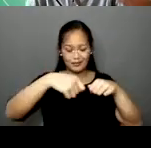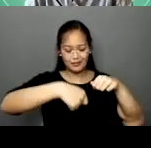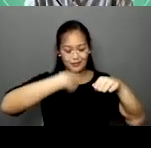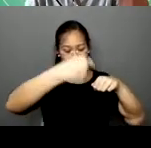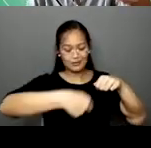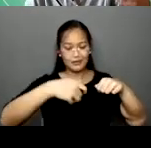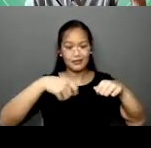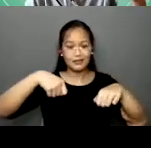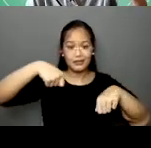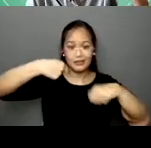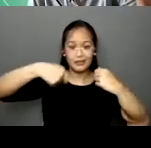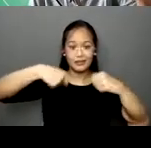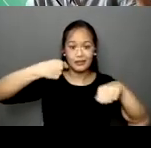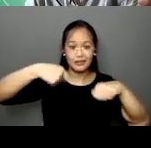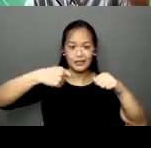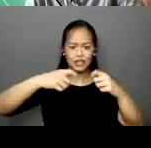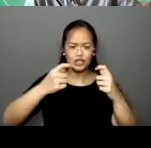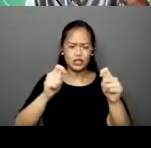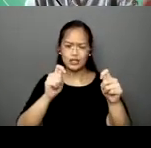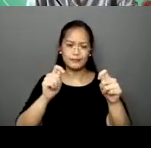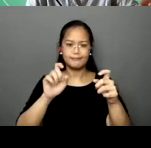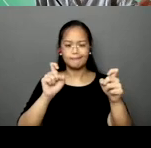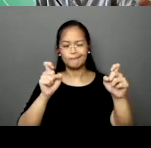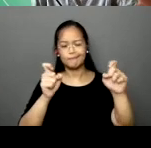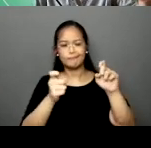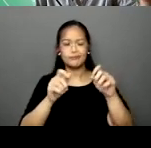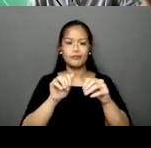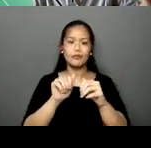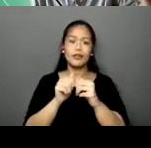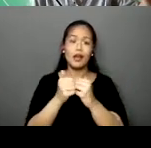they're examples of products that are kind of trying to change the way they're perceived.